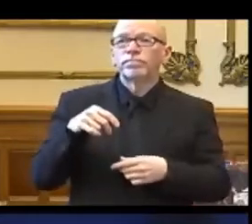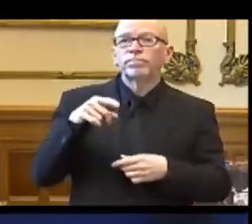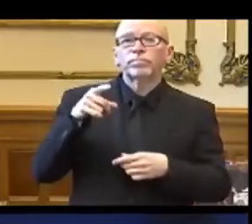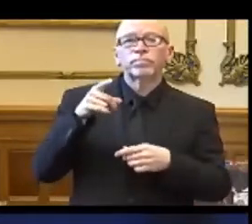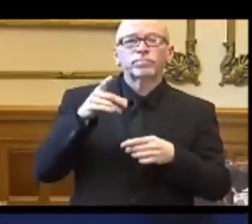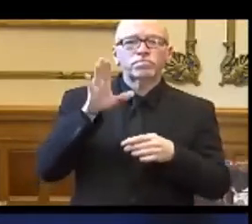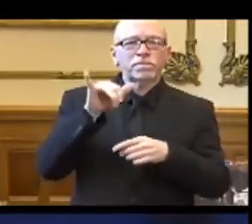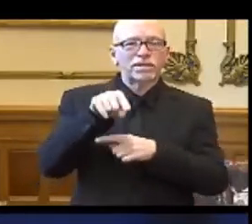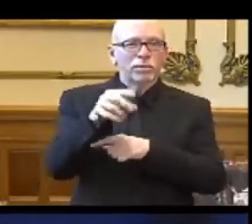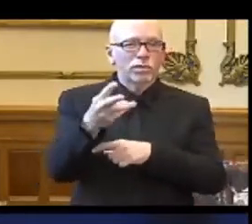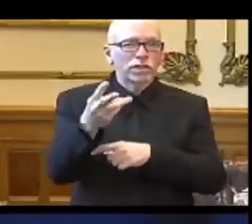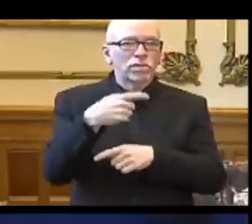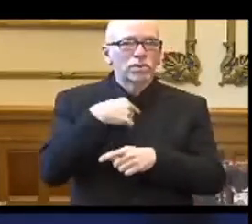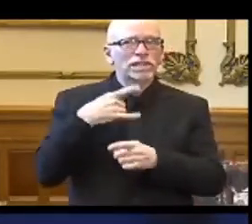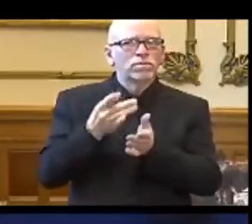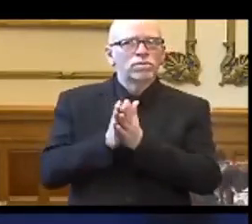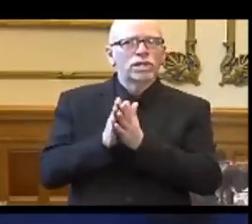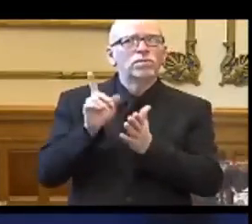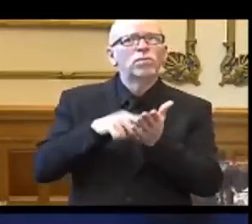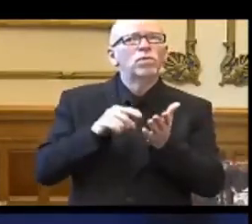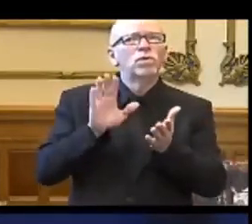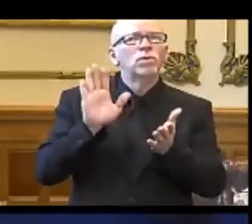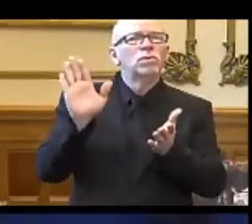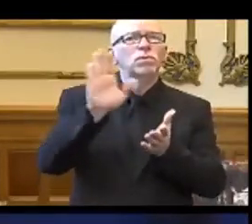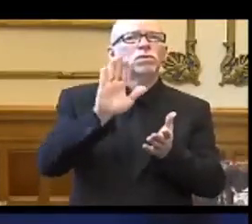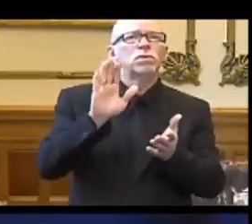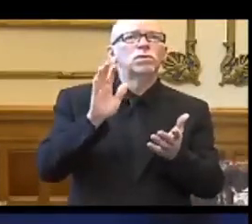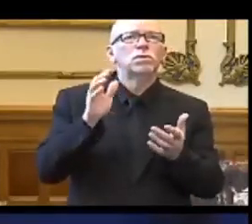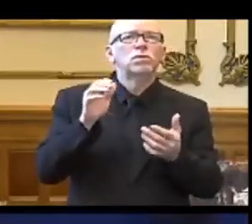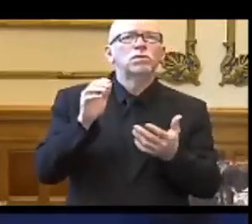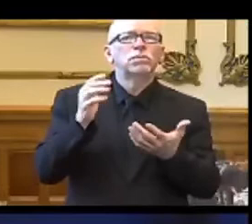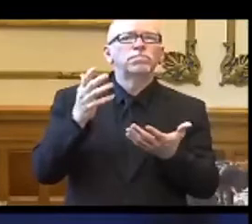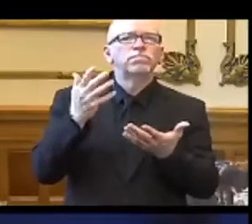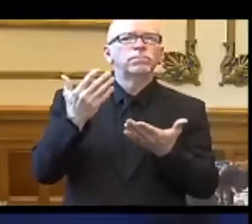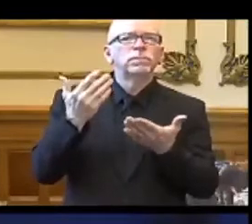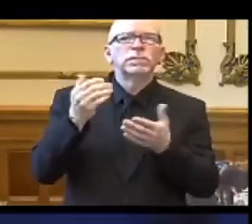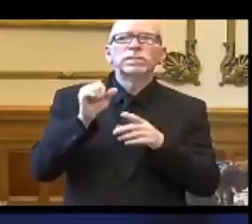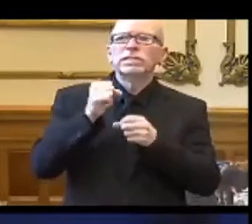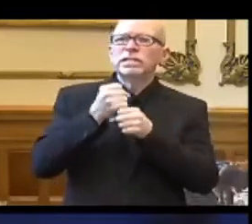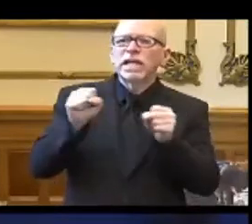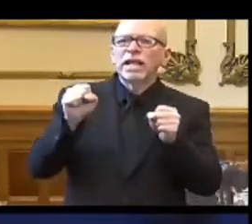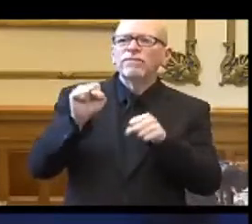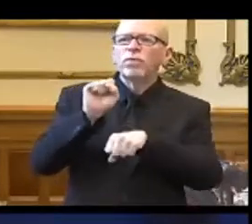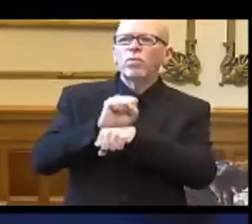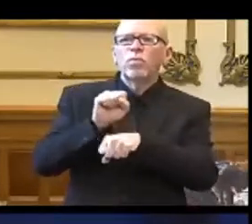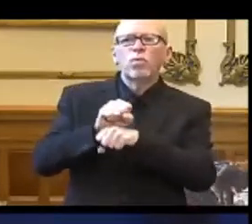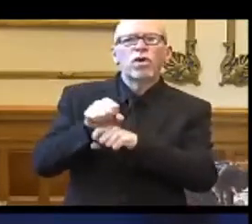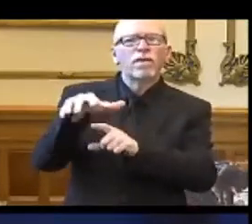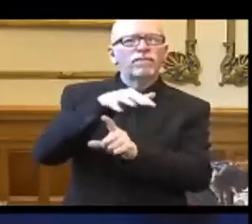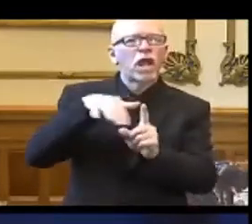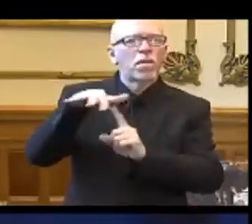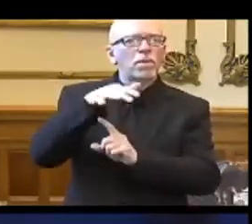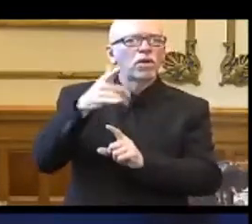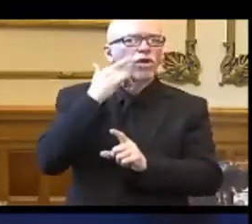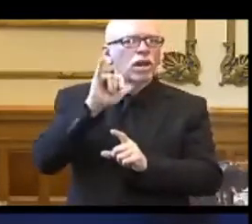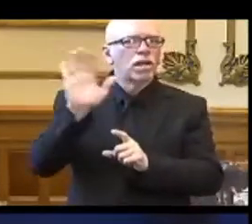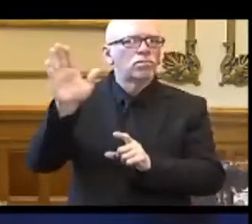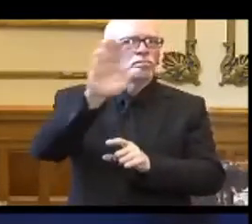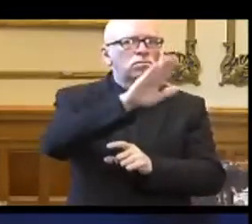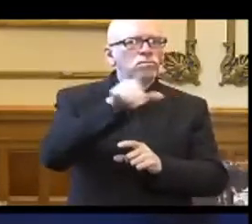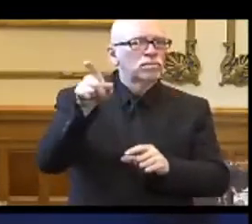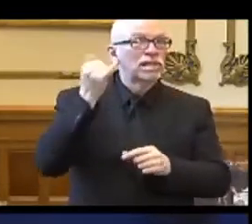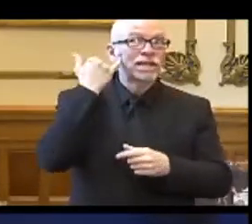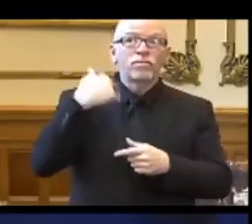April 22nd, we requested, what are your new safe workplace environments and practices that you would put